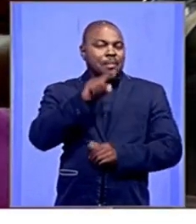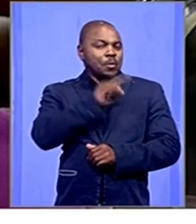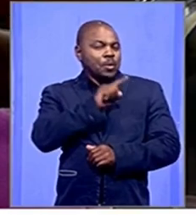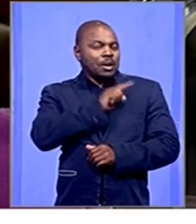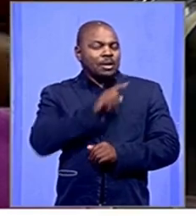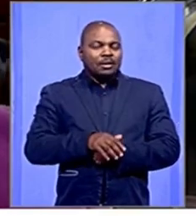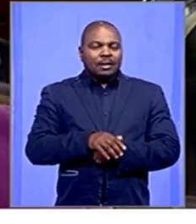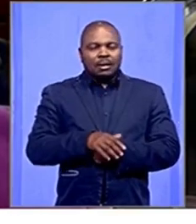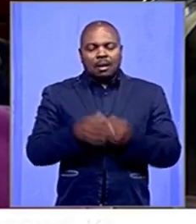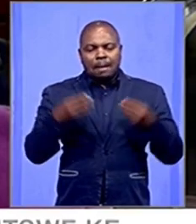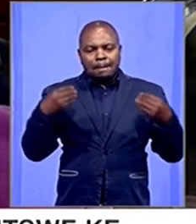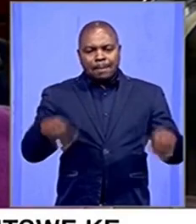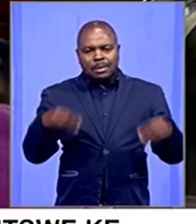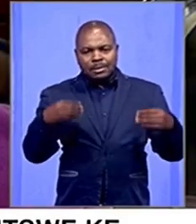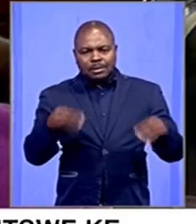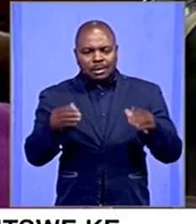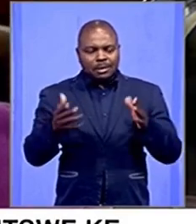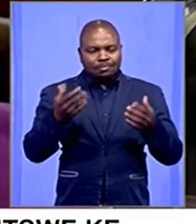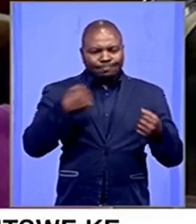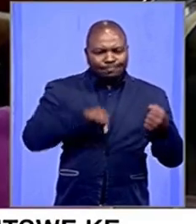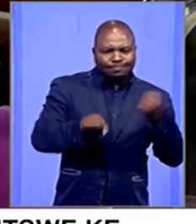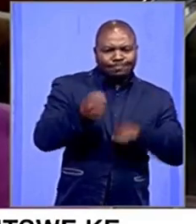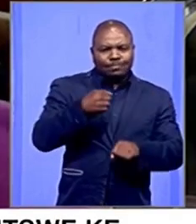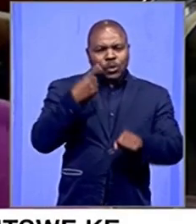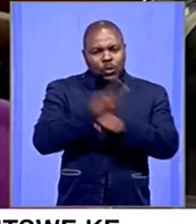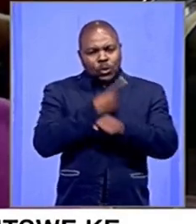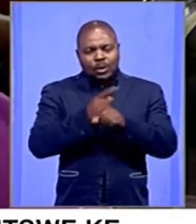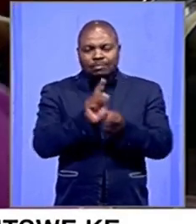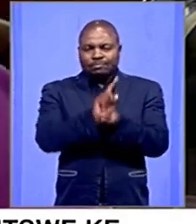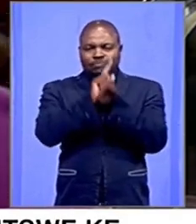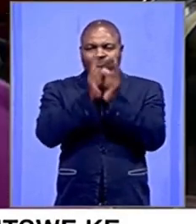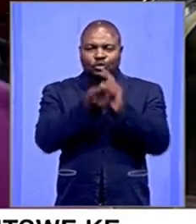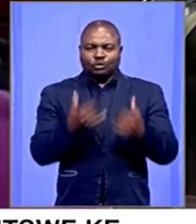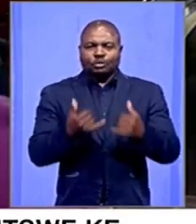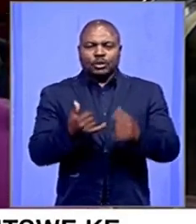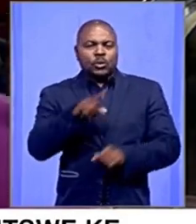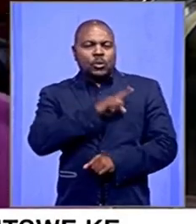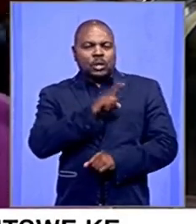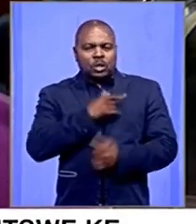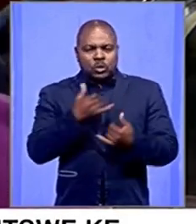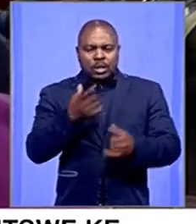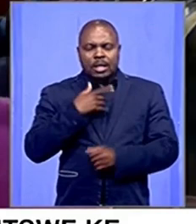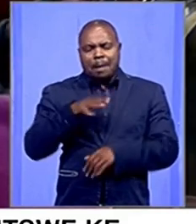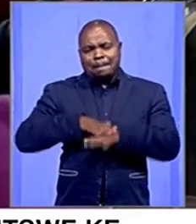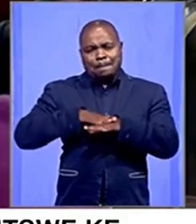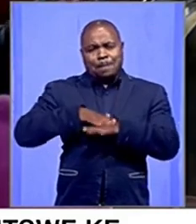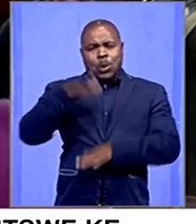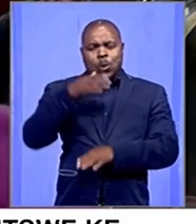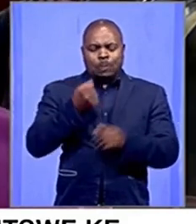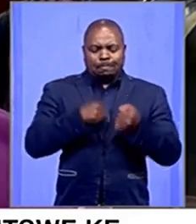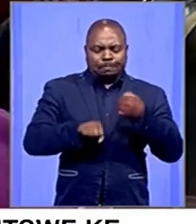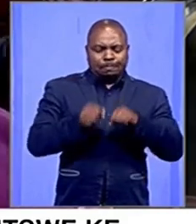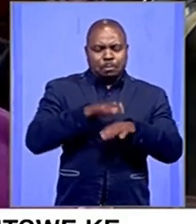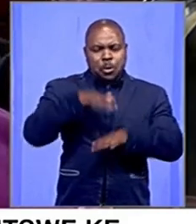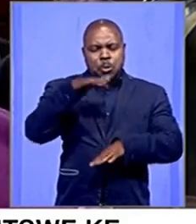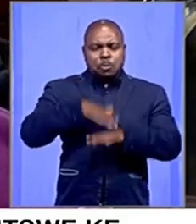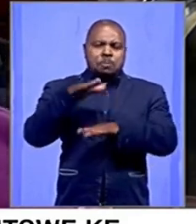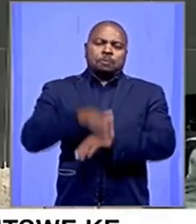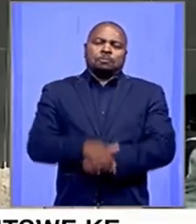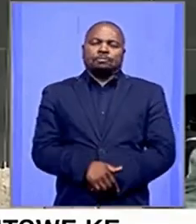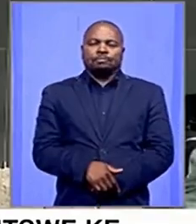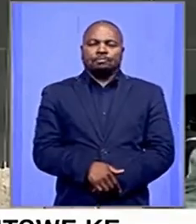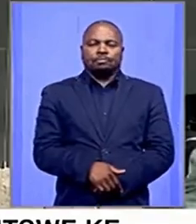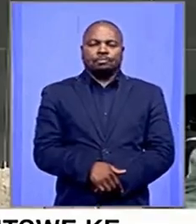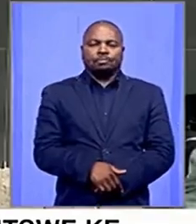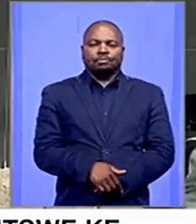o fetotse tsela yeo ba bakang ka yona letsatsi le letsatsi o re ka jeno ba ile ba tlameya o baka ha holwanyane amaseta ya ngena ona